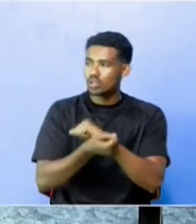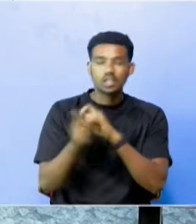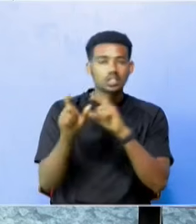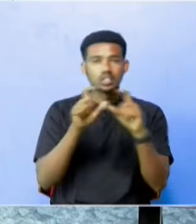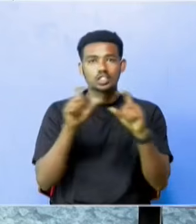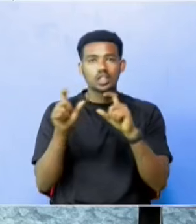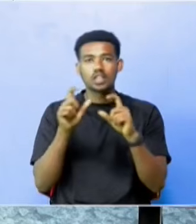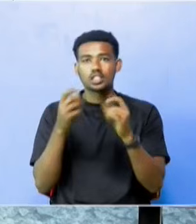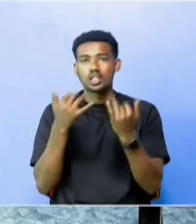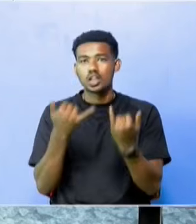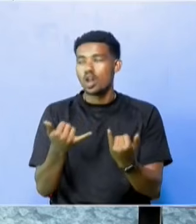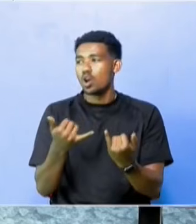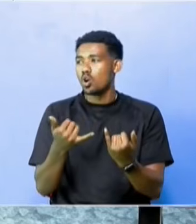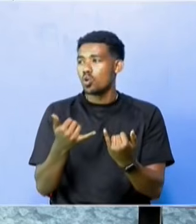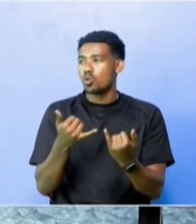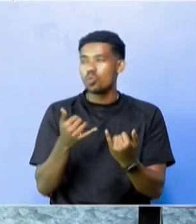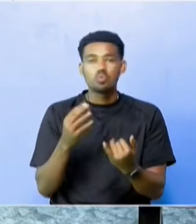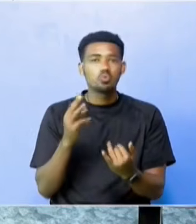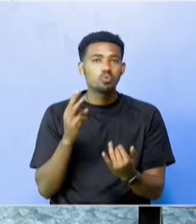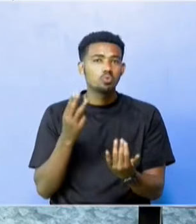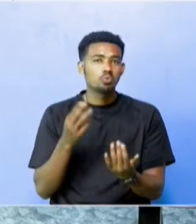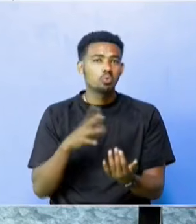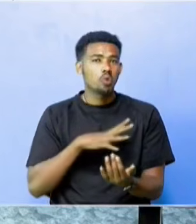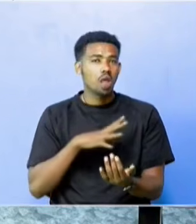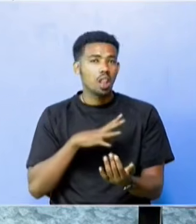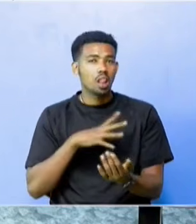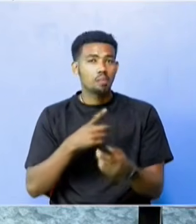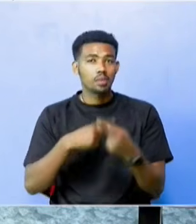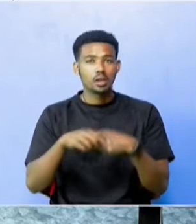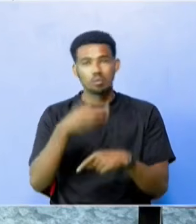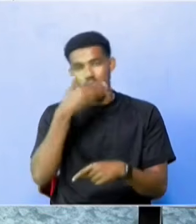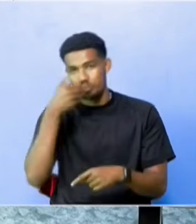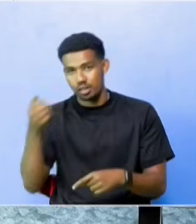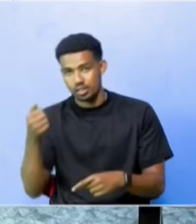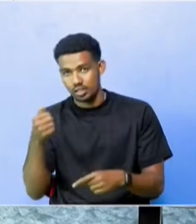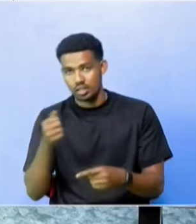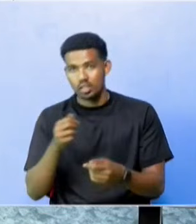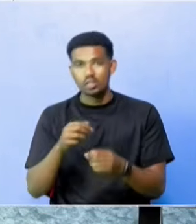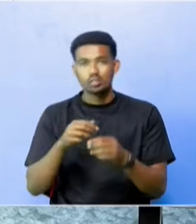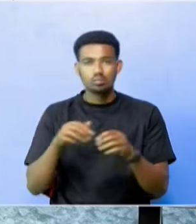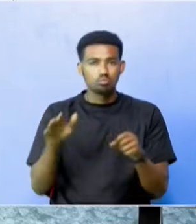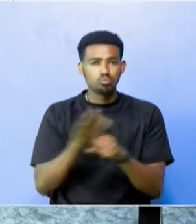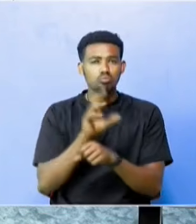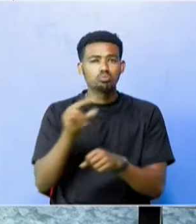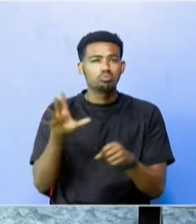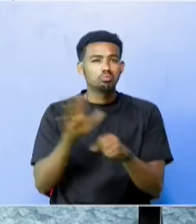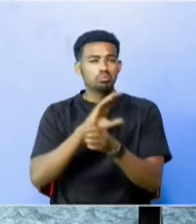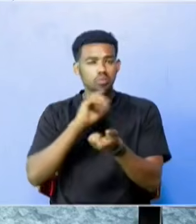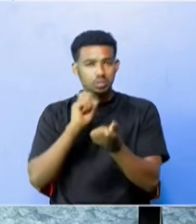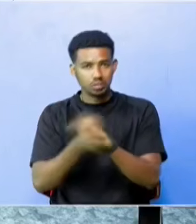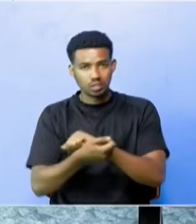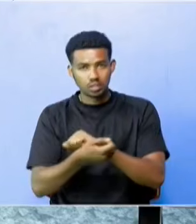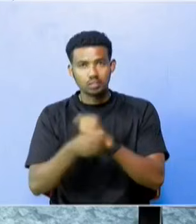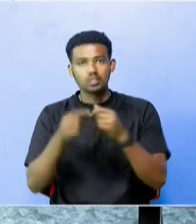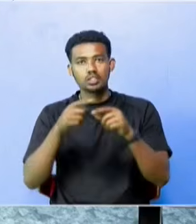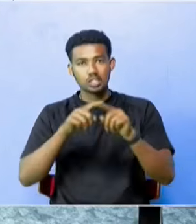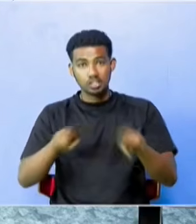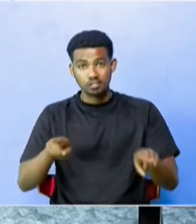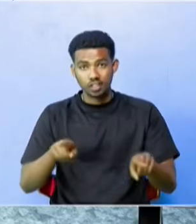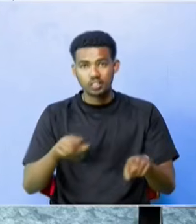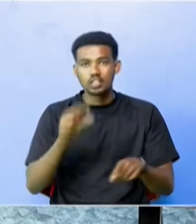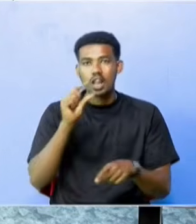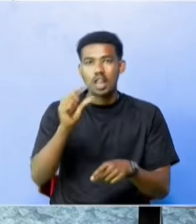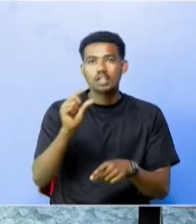you can see here, well becomes what? Better. Totally different, a different word, right? Yes.